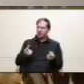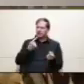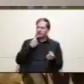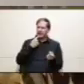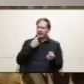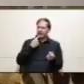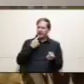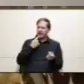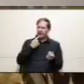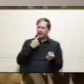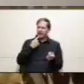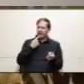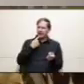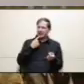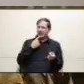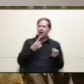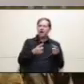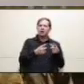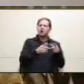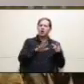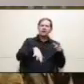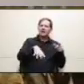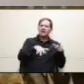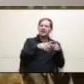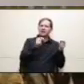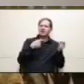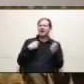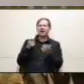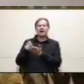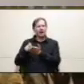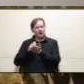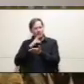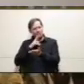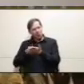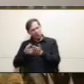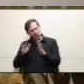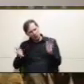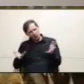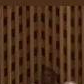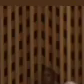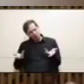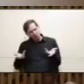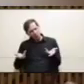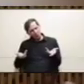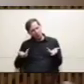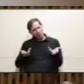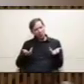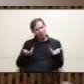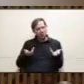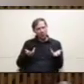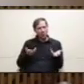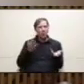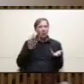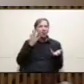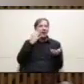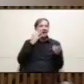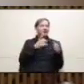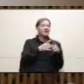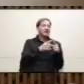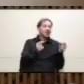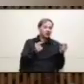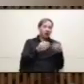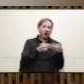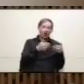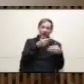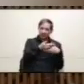matter before. Once the panel has satisfied itself with the business of the day, the report has to come after,